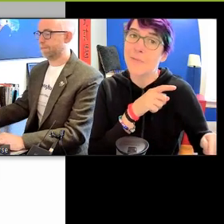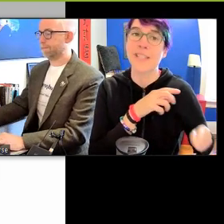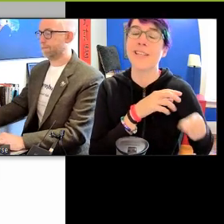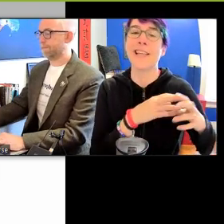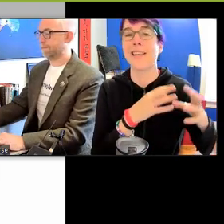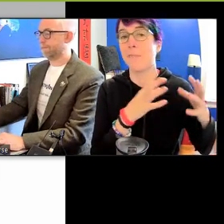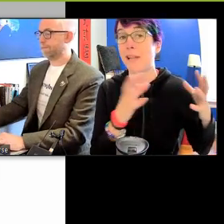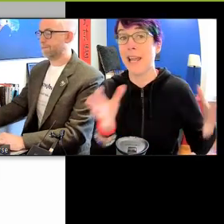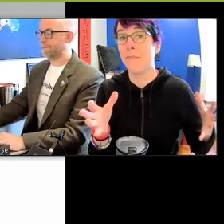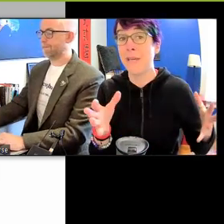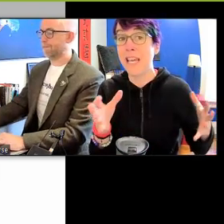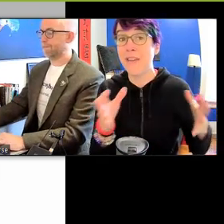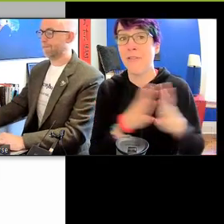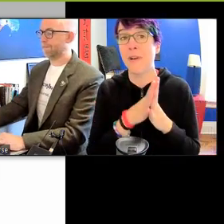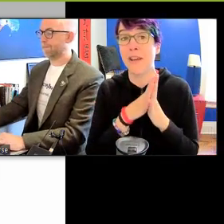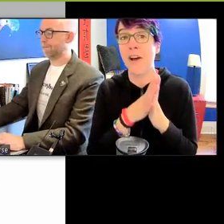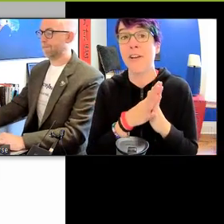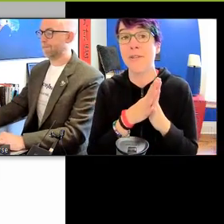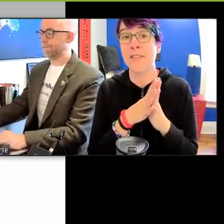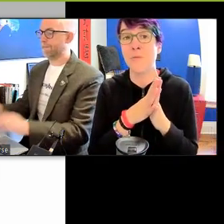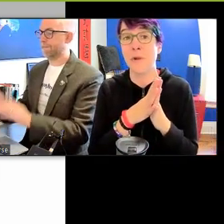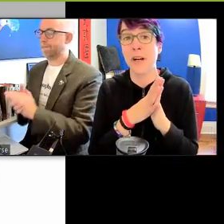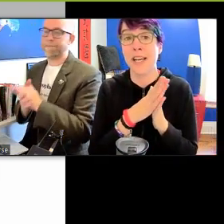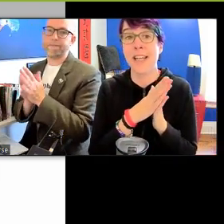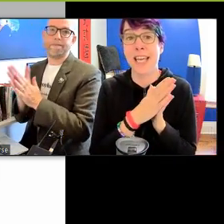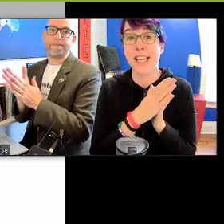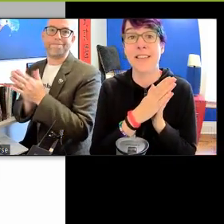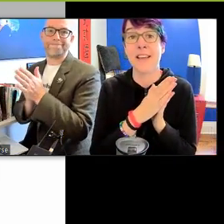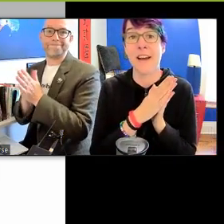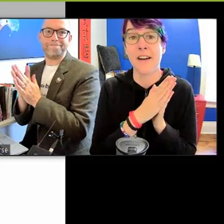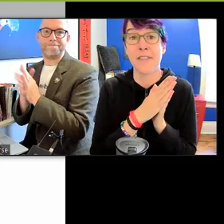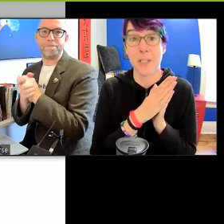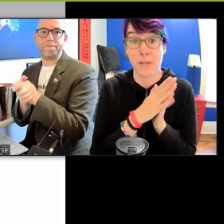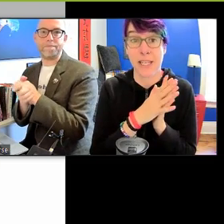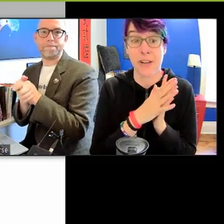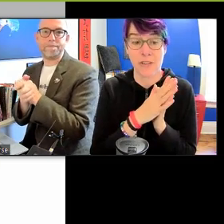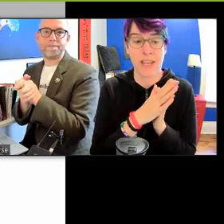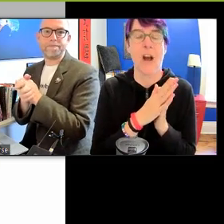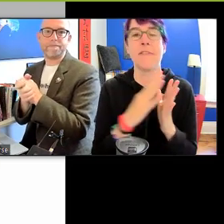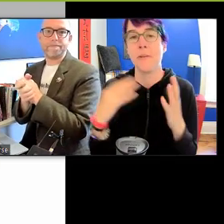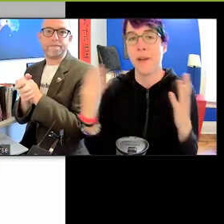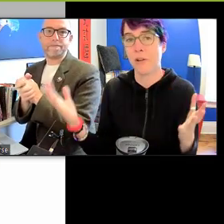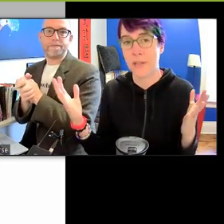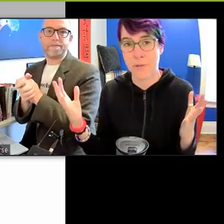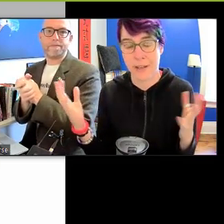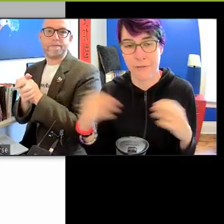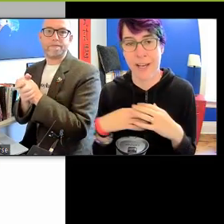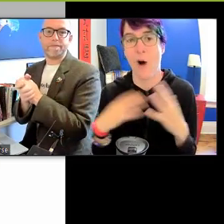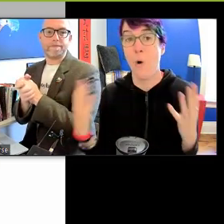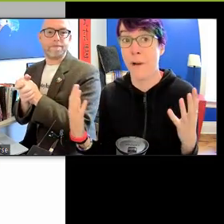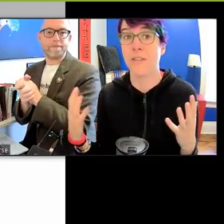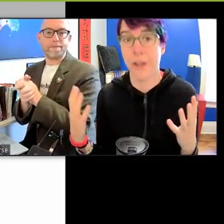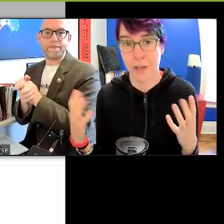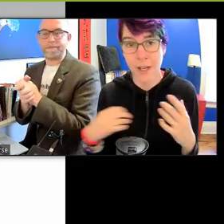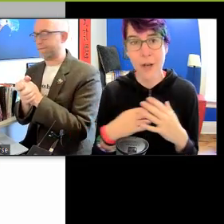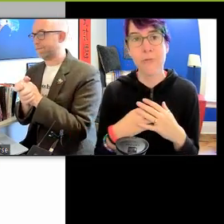captioning, which is like the plan B for when the audio doesn't work in the case of this particular thing. Obviously, we have closed captioning for like a